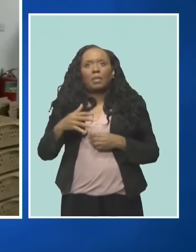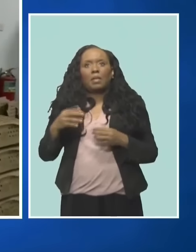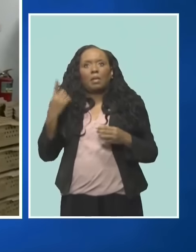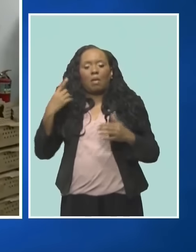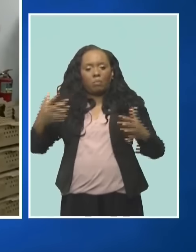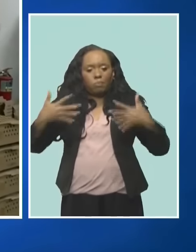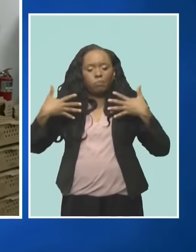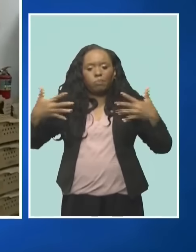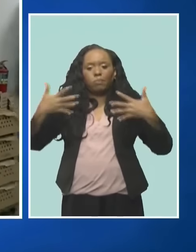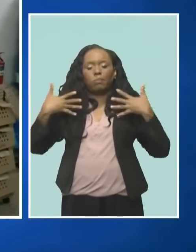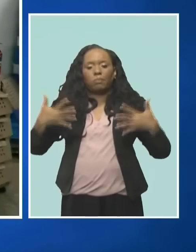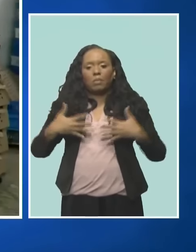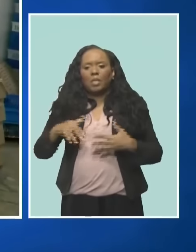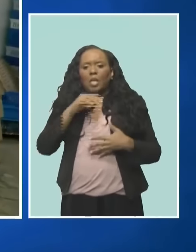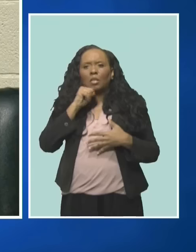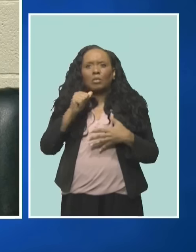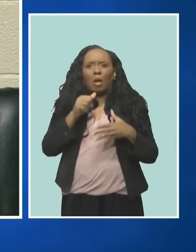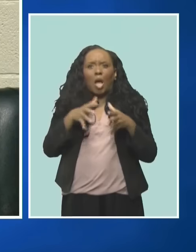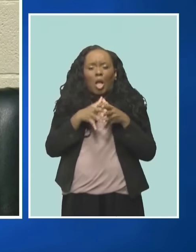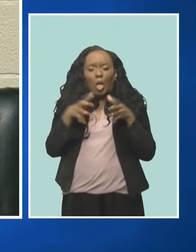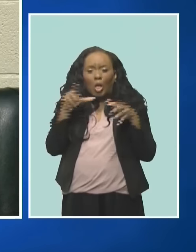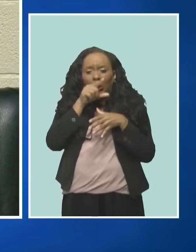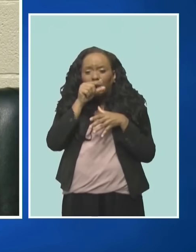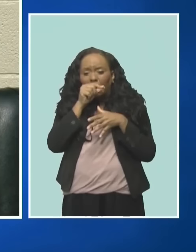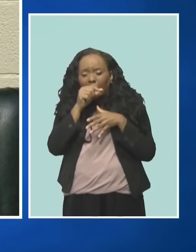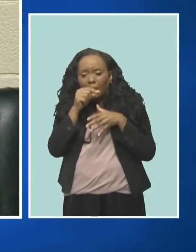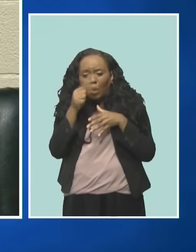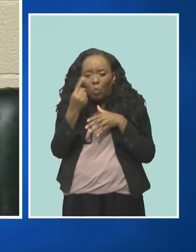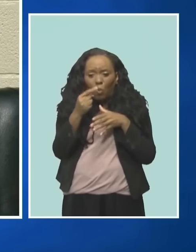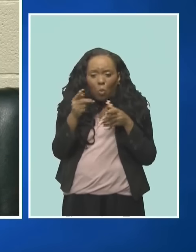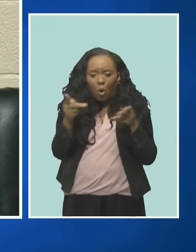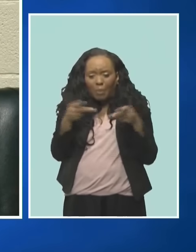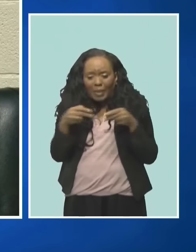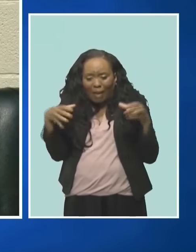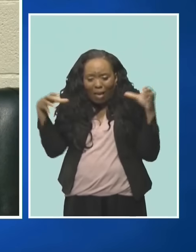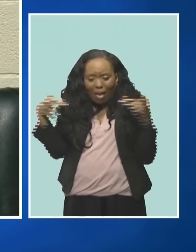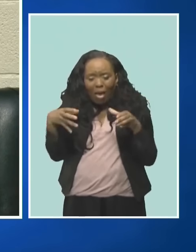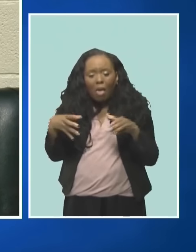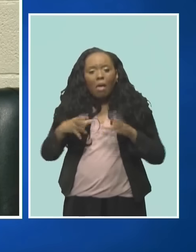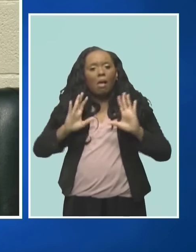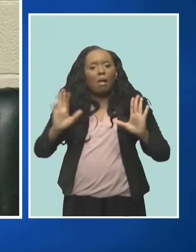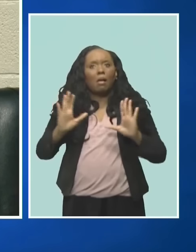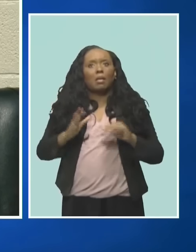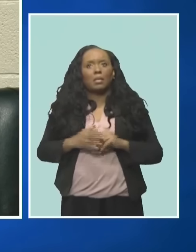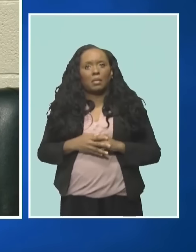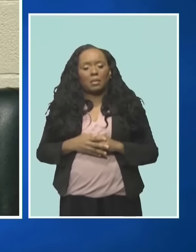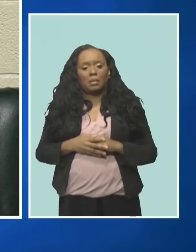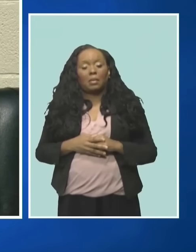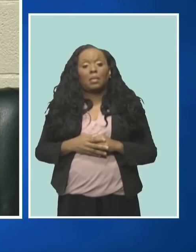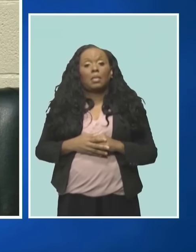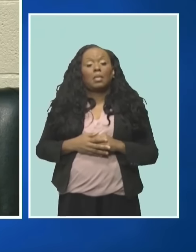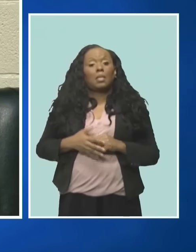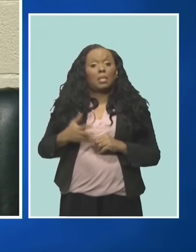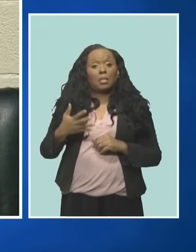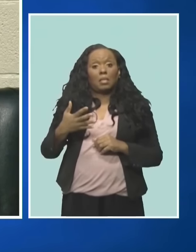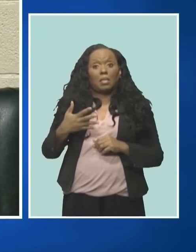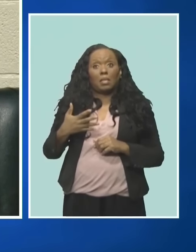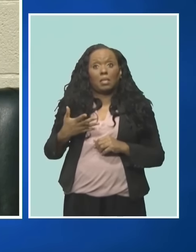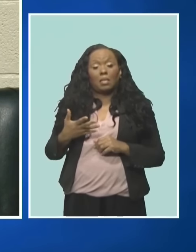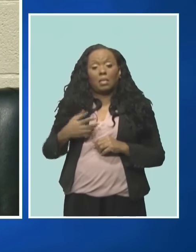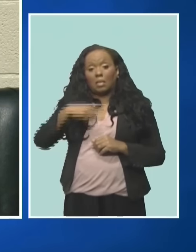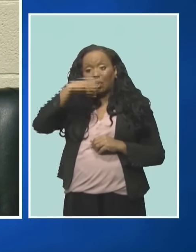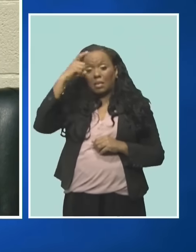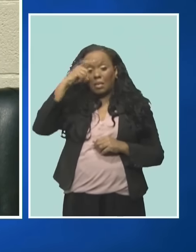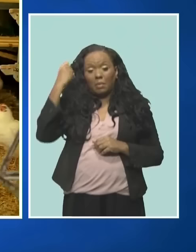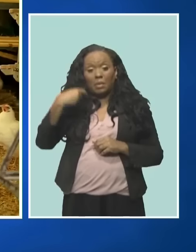every chicken. The old standard would have been 1 chicken for every square foot. in the heat of summer, I would have said